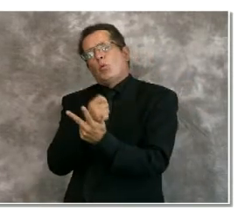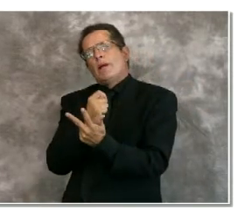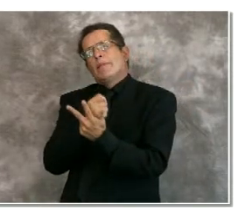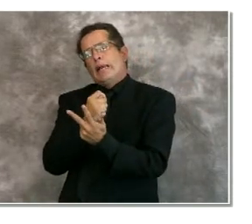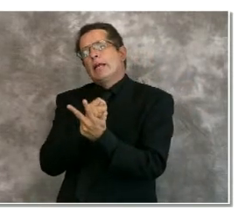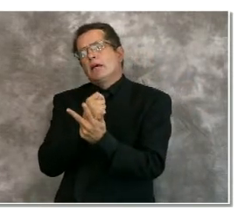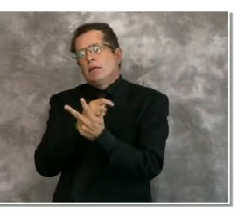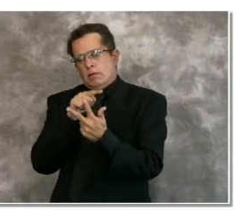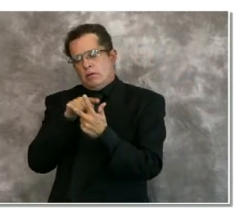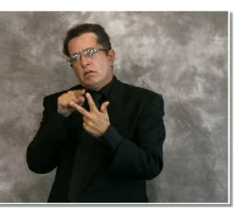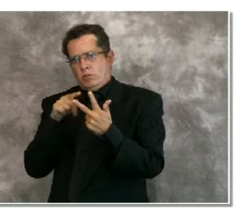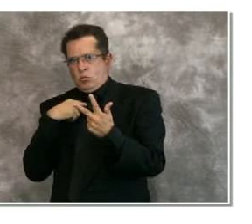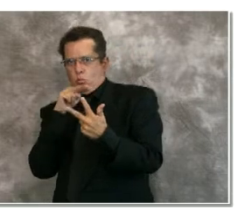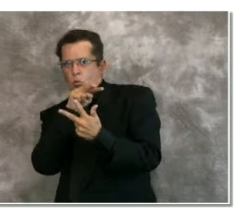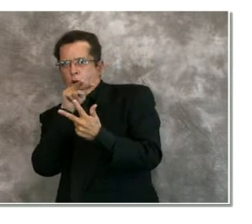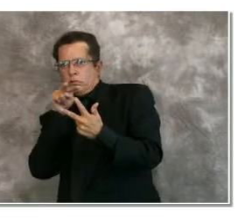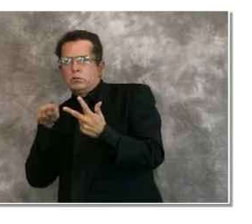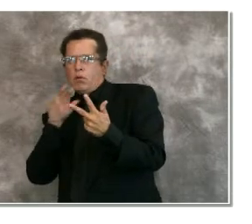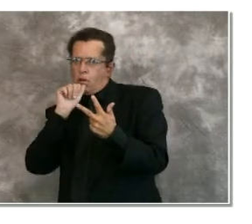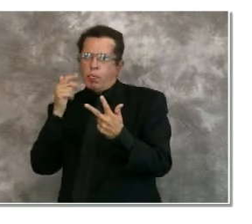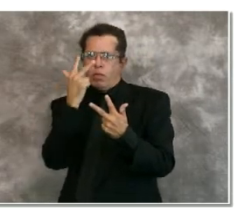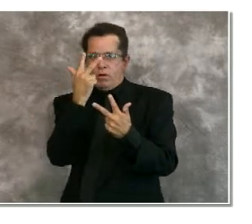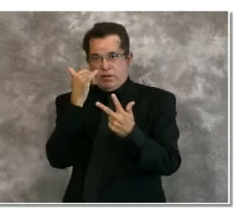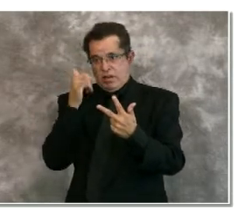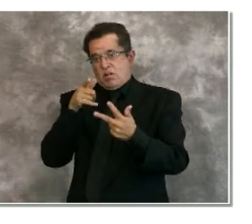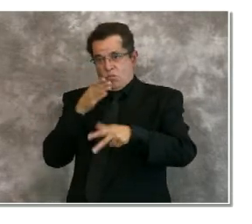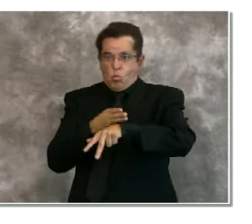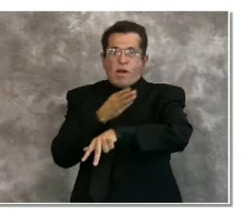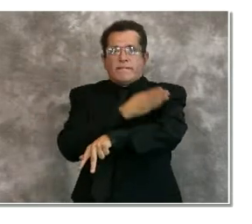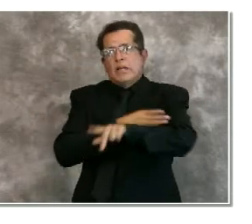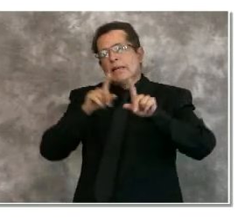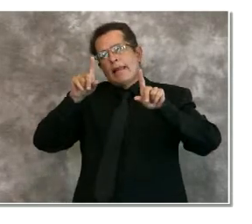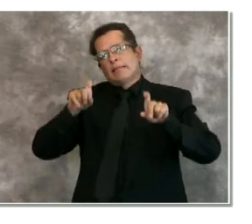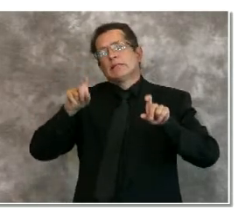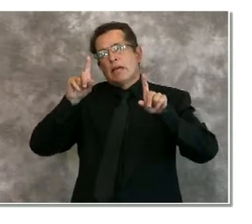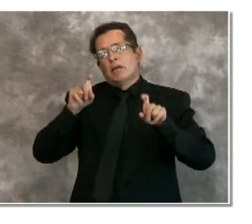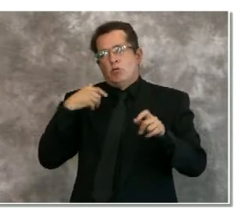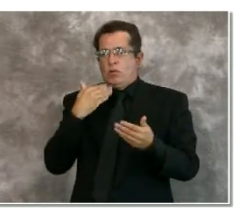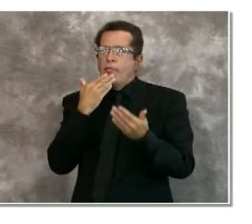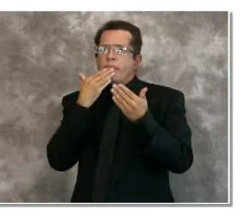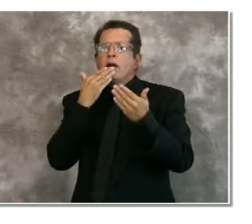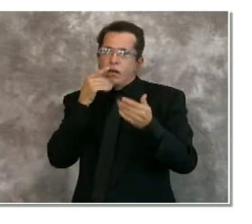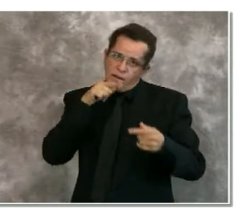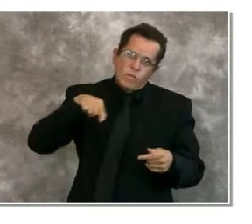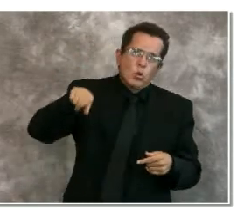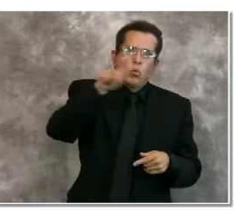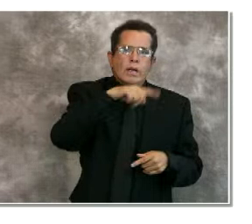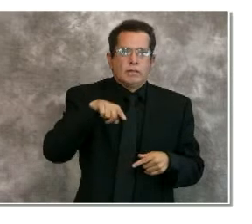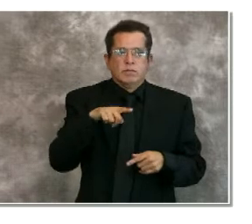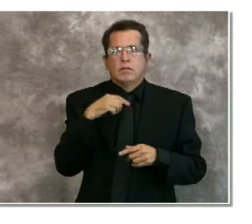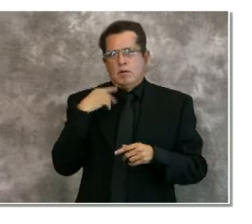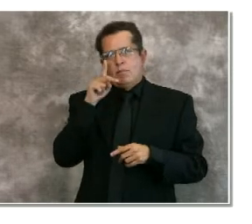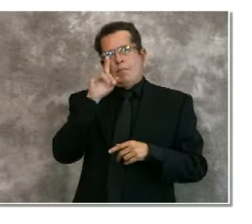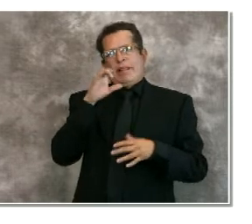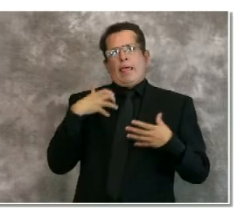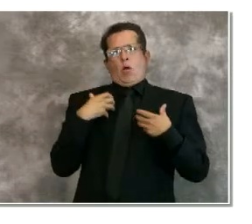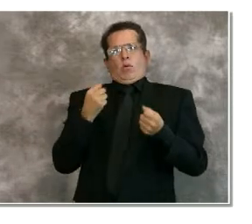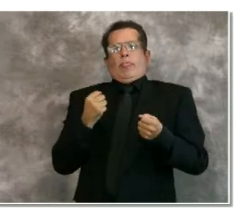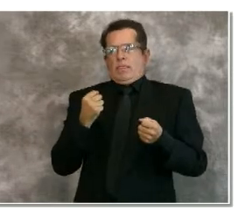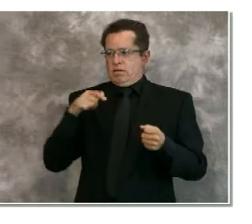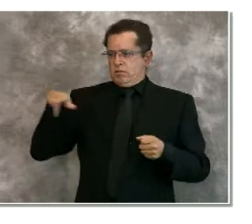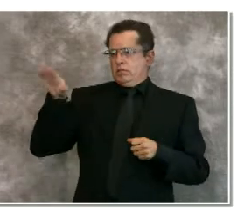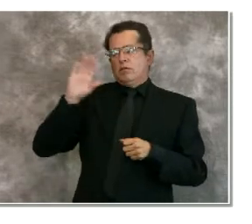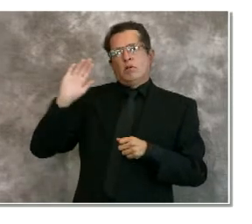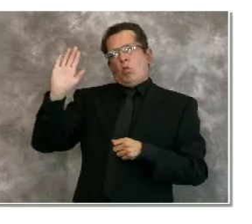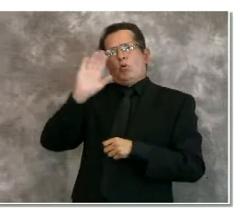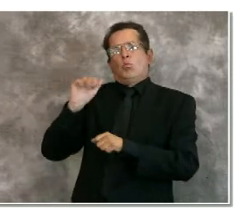So what you'll see here today is continued significant progress around testing, and I want to commend everyone in our public health department, Health and Human